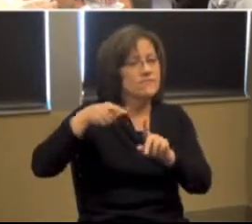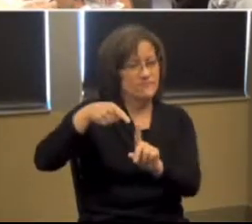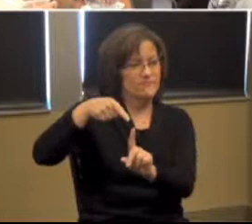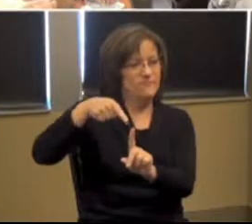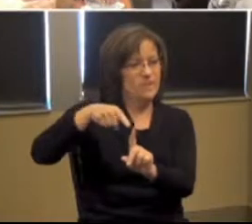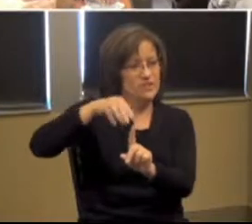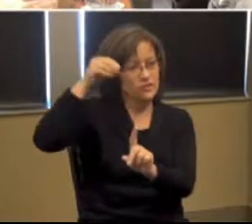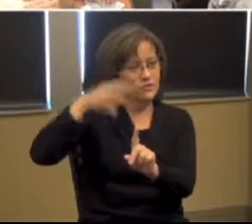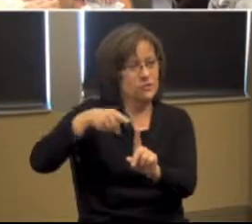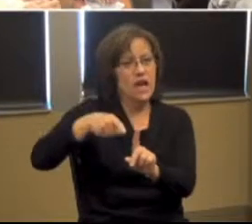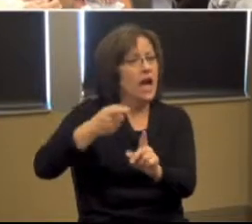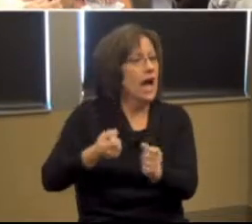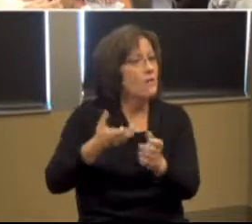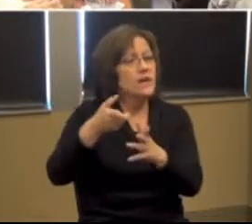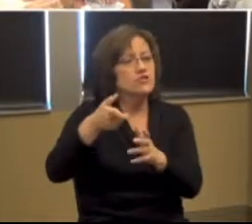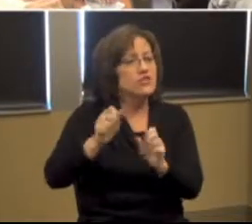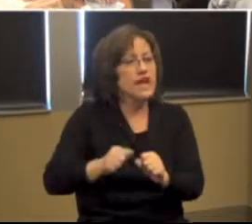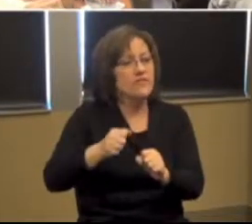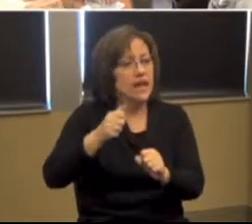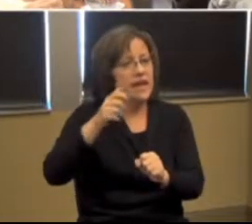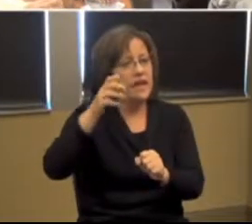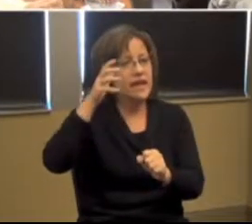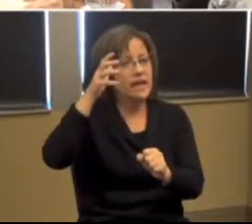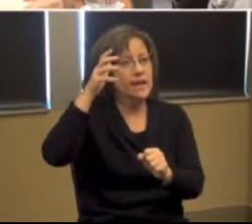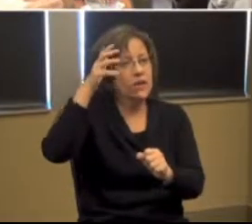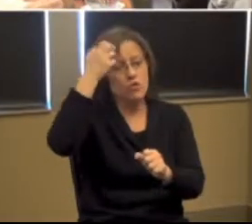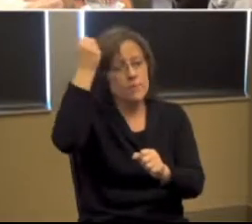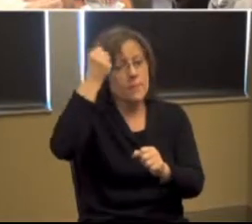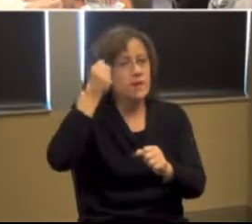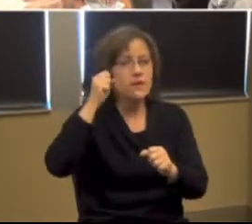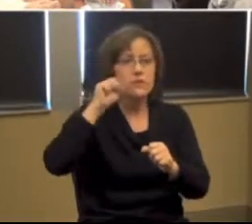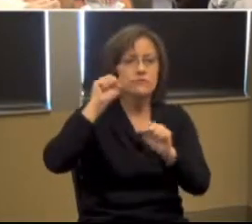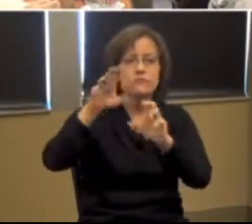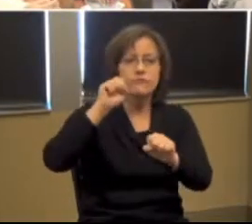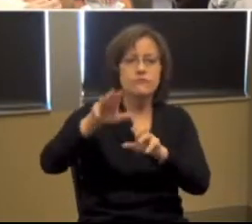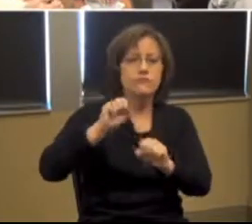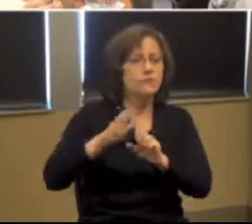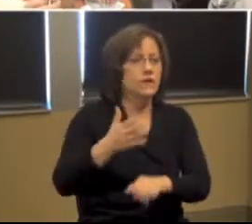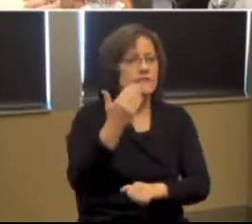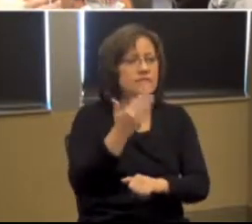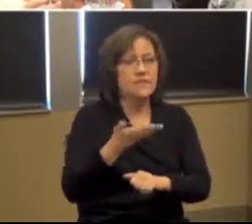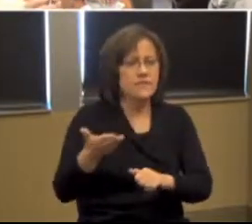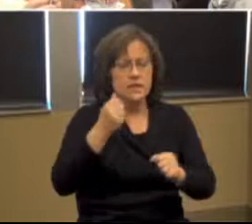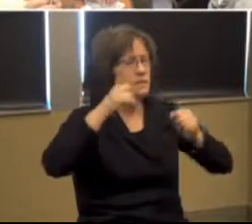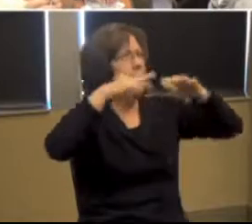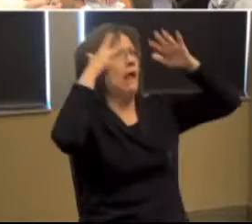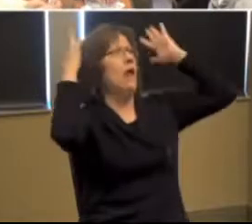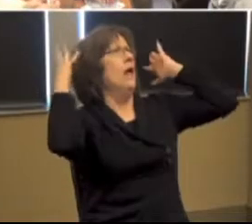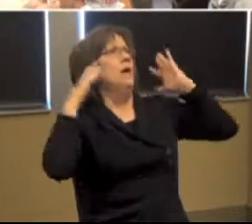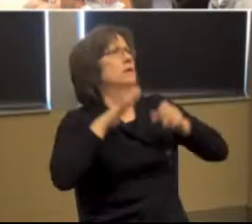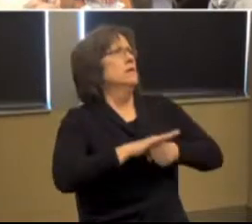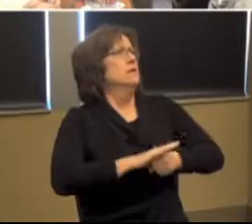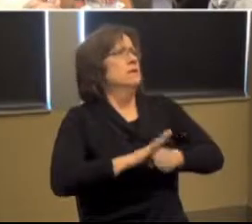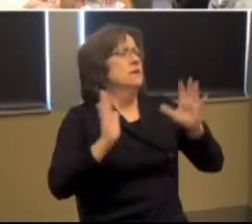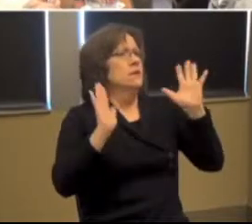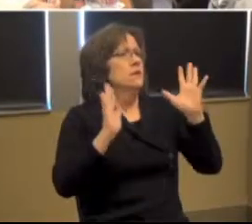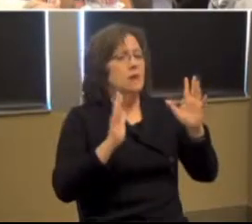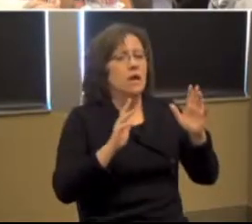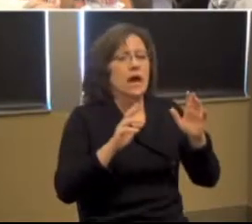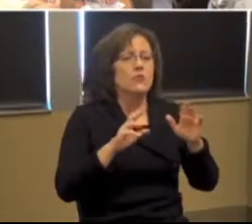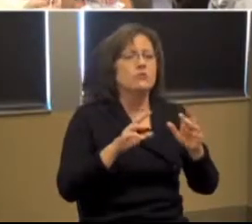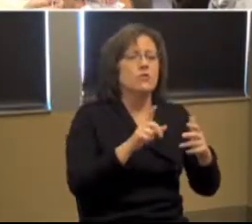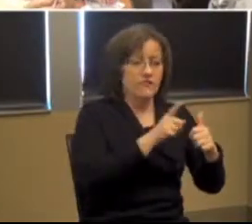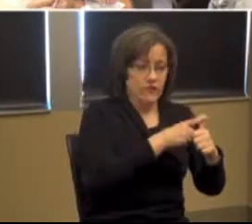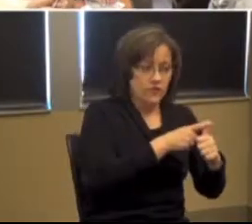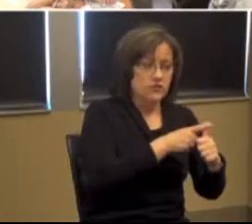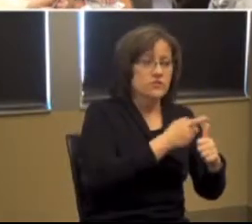Because if 15 items on that schedule causes way too much anxiety and way too much stress, I'd bracket it down to just a first